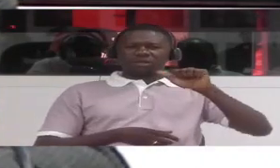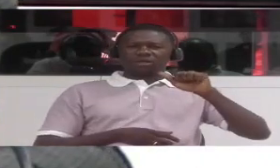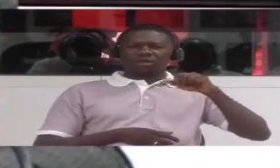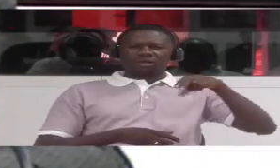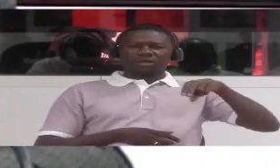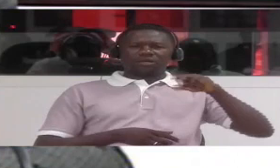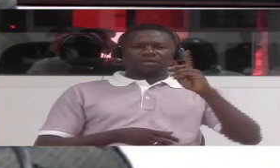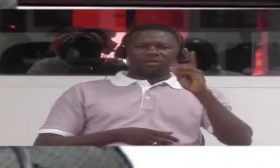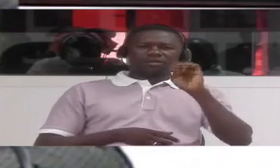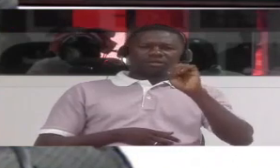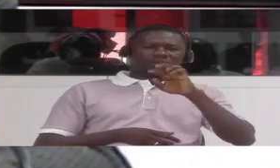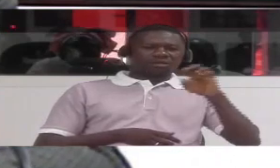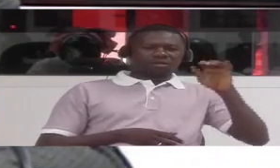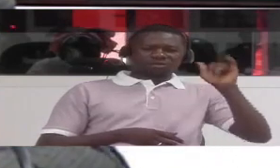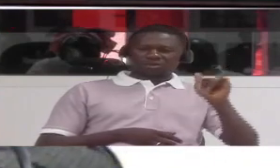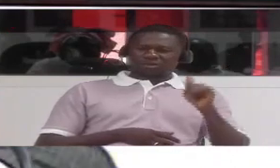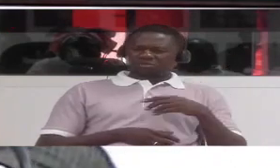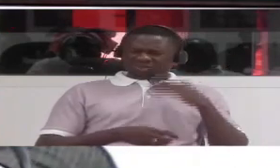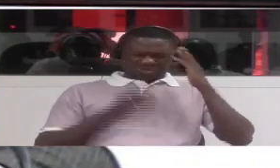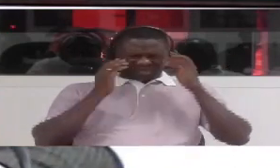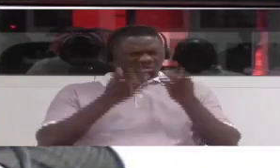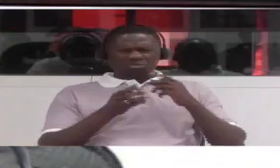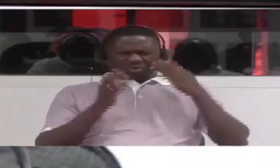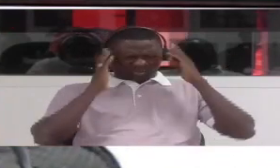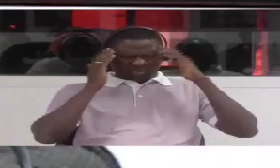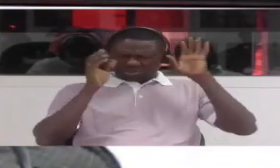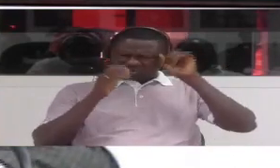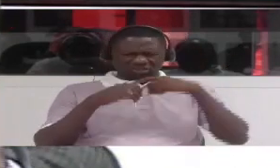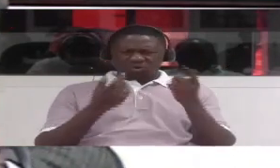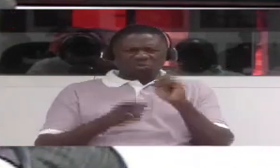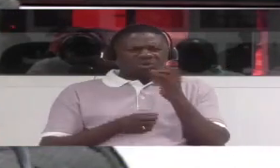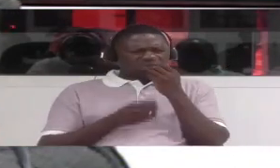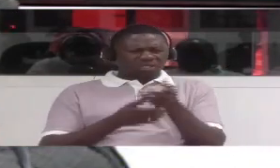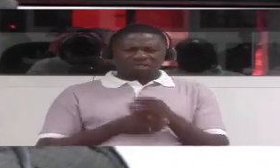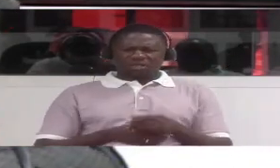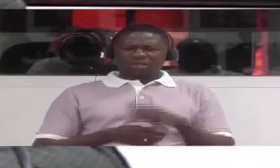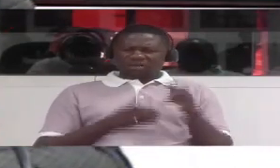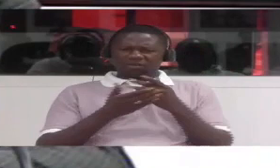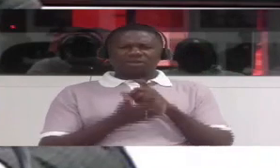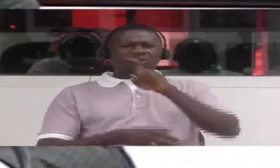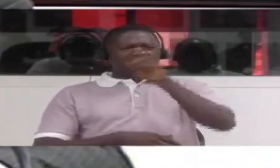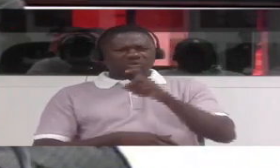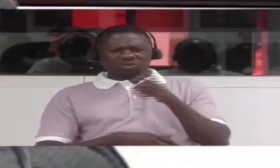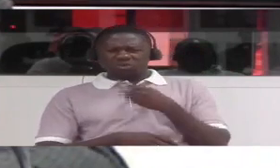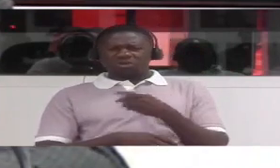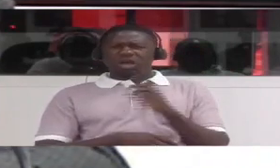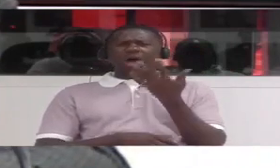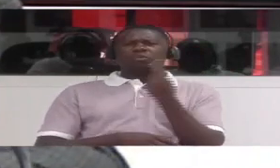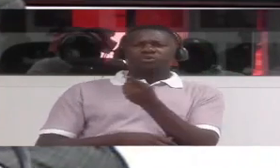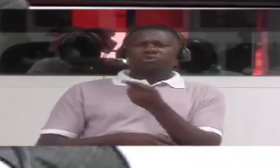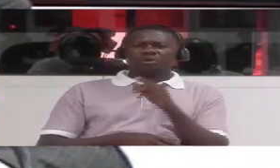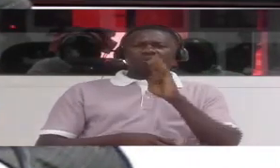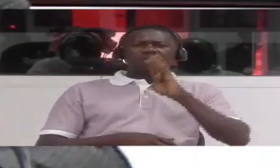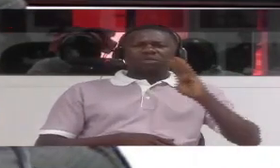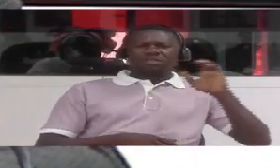what you were saying at the time. And then they went to other questions like, how much is the BBC paying you? Why